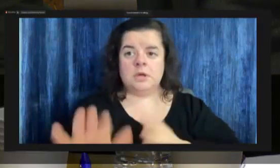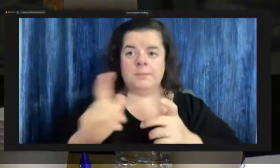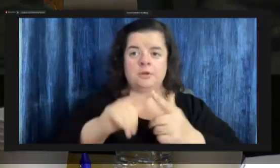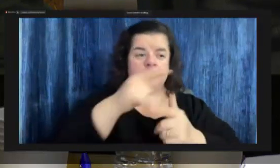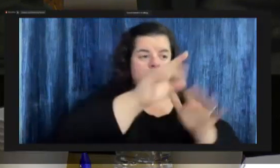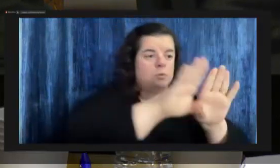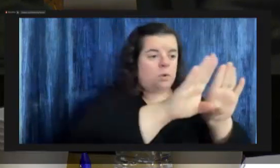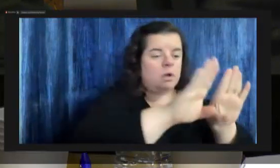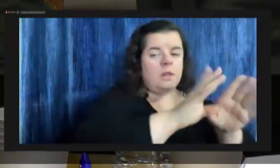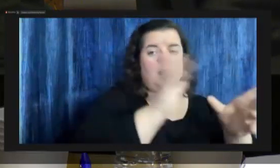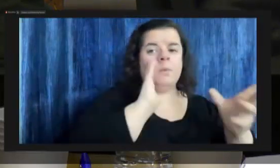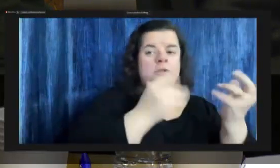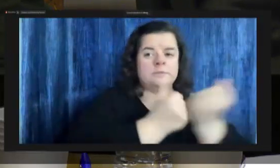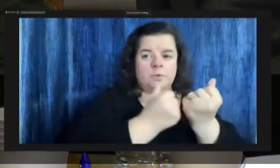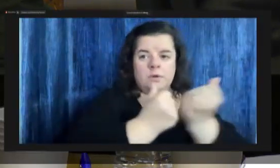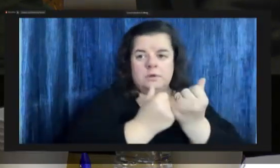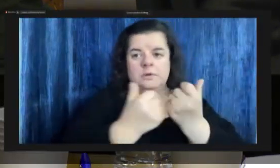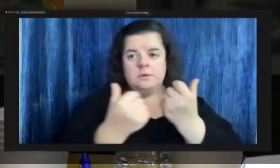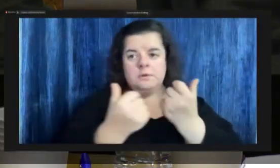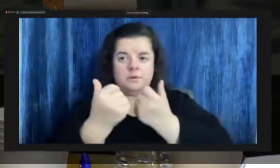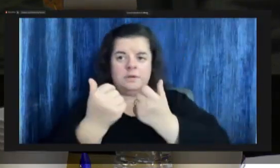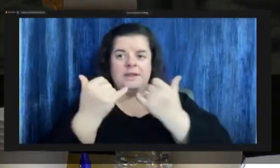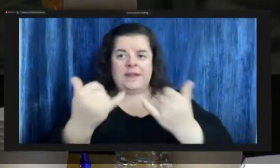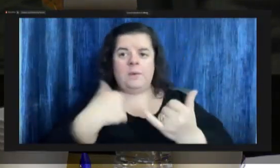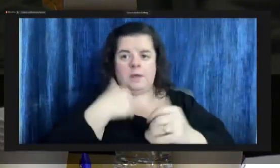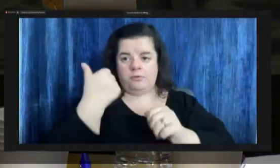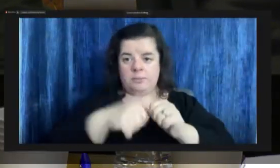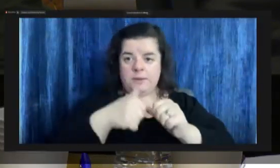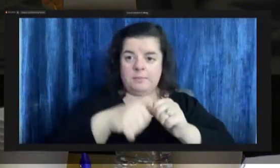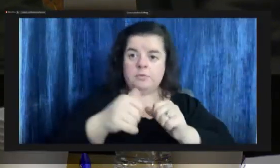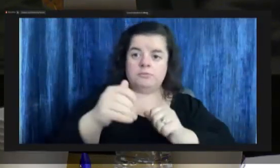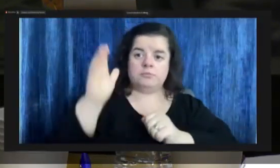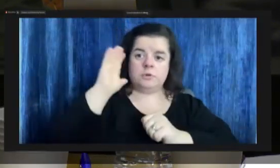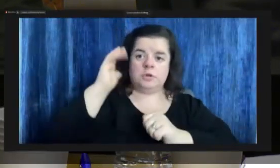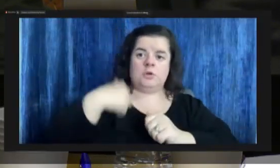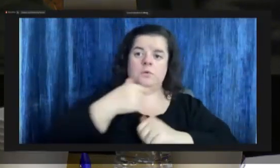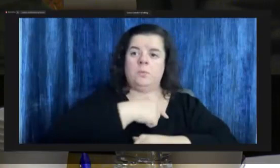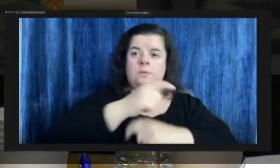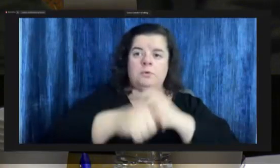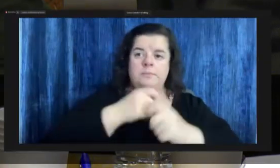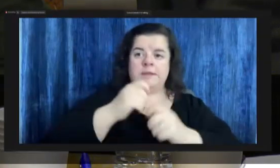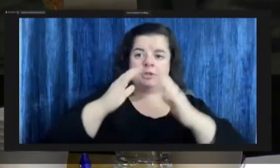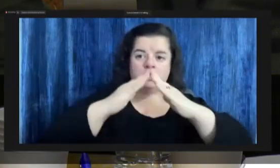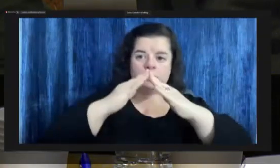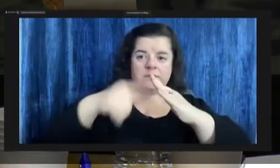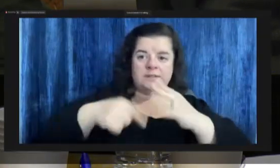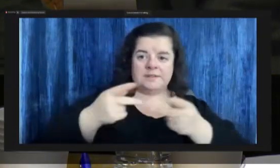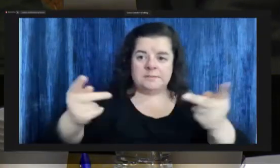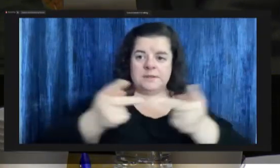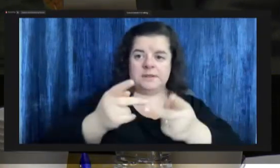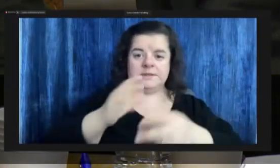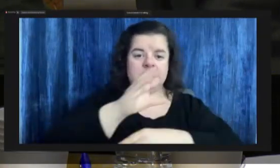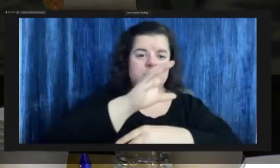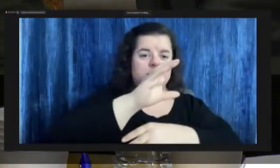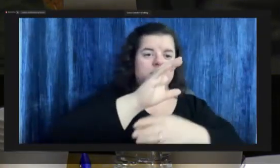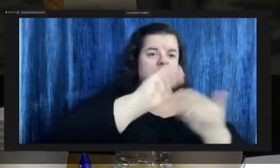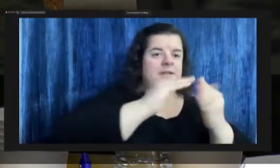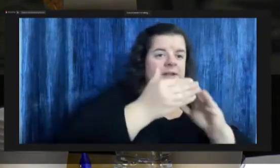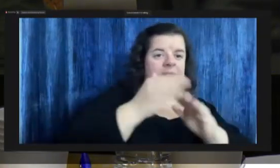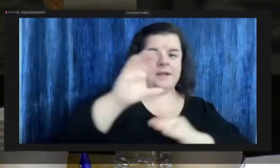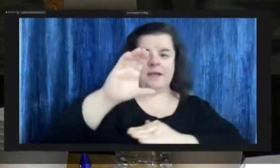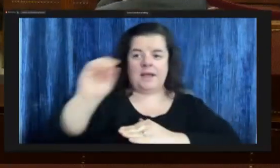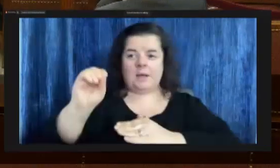support that. Now, I remember when we were replacing the roof on this place, and the city pays half and the county pays half. Is that the same way with the